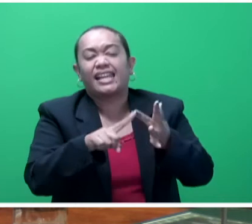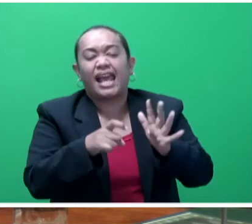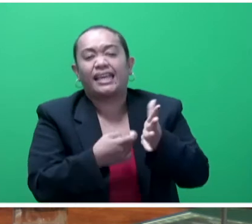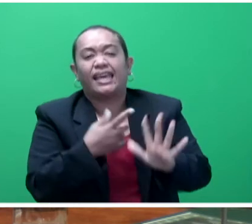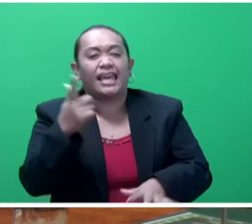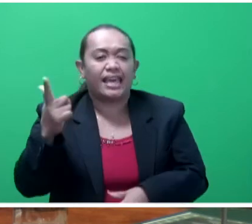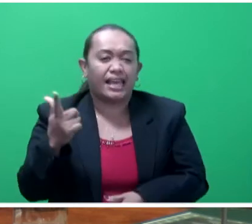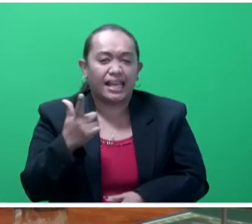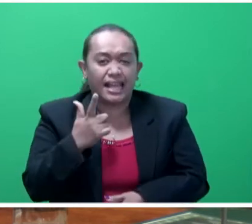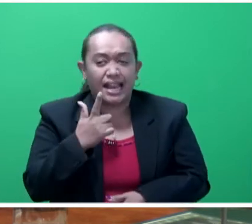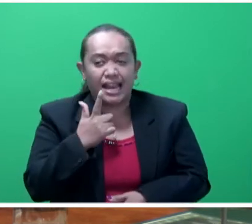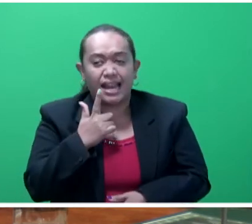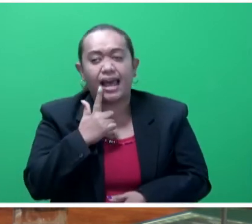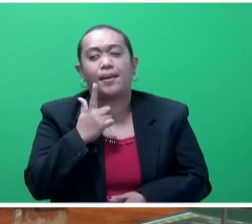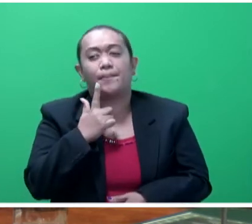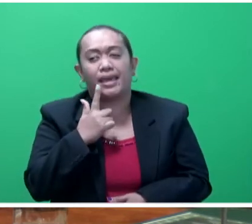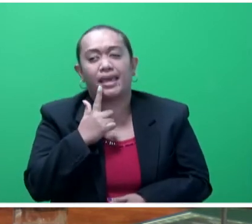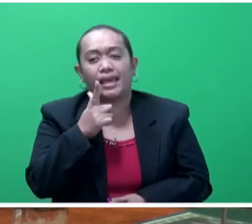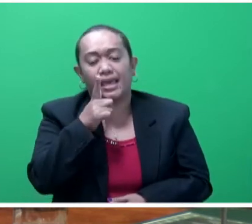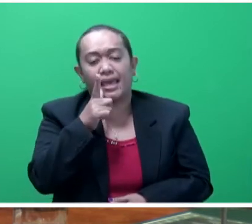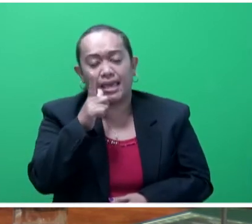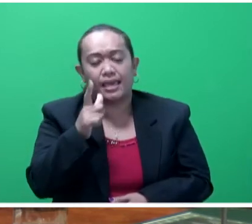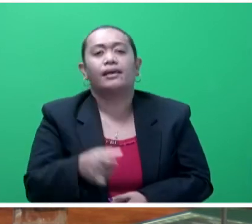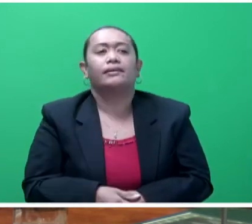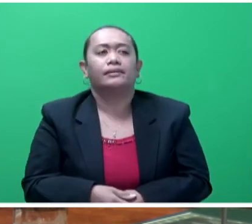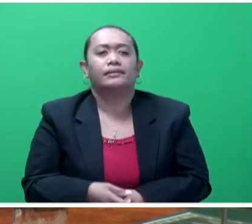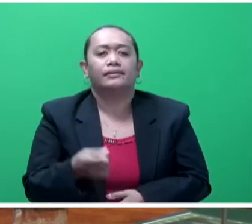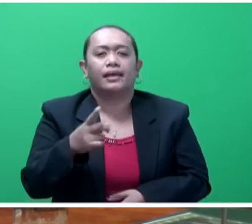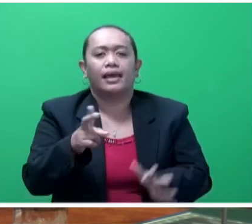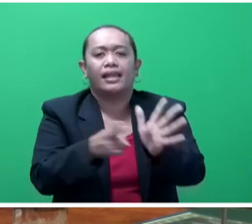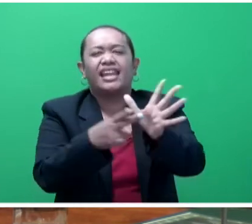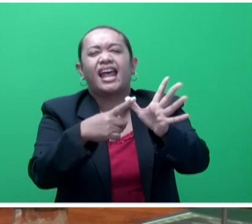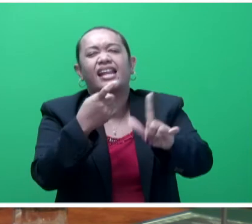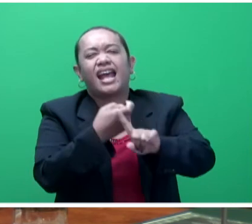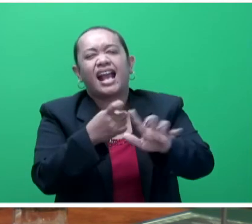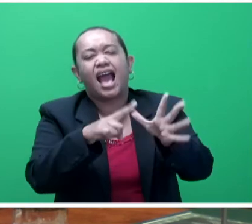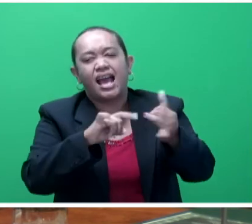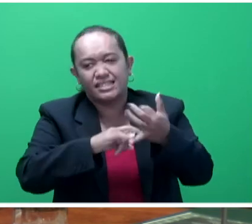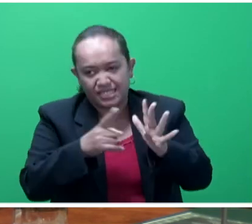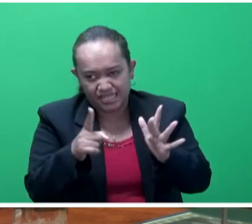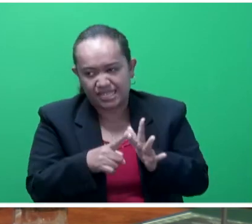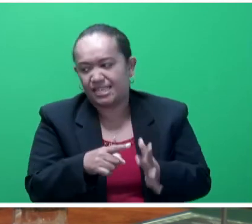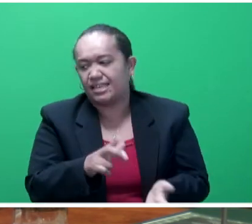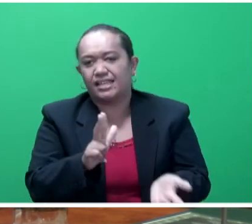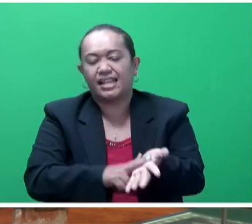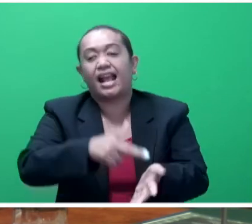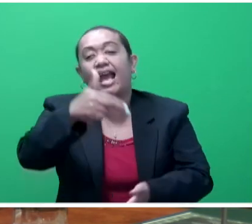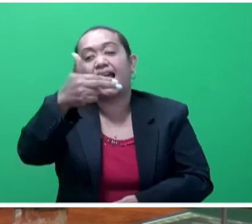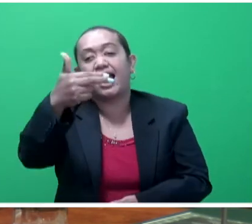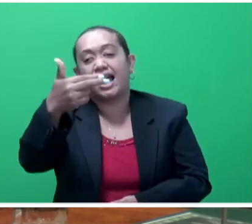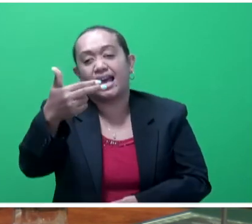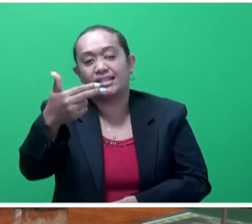newly constructed fire station to be opened soon. So during the day, Mr. Speaker, sir, I've been hearing from